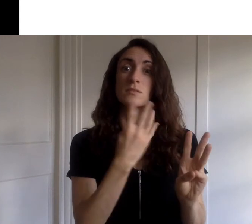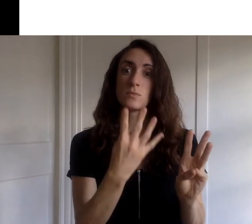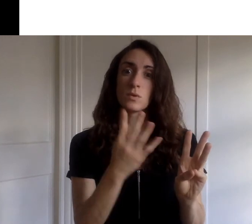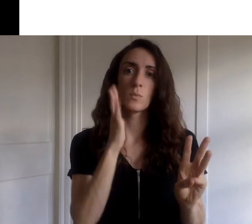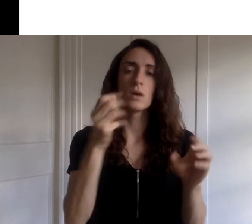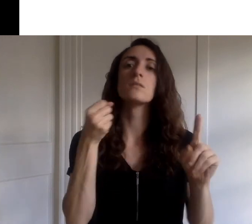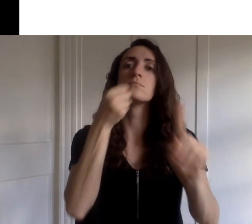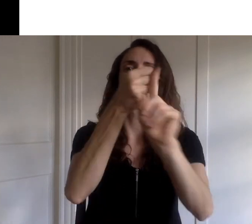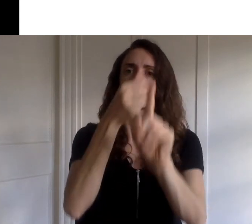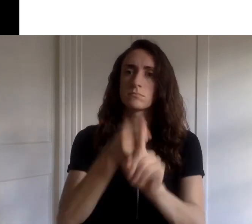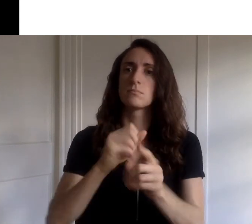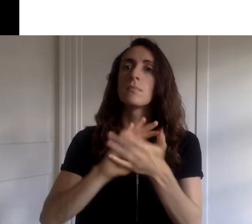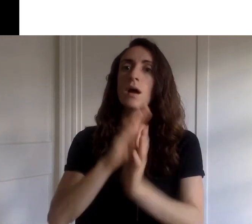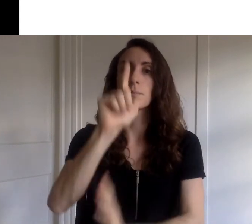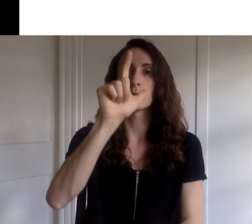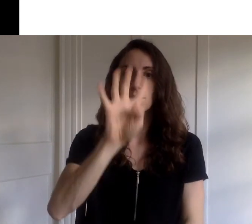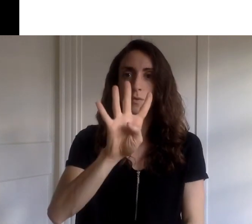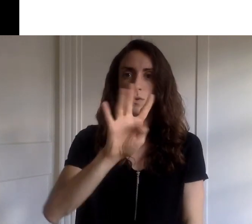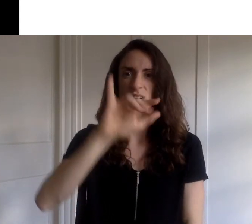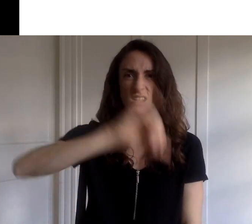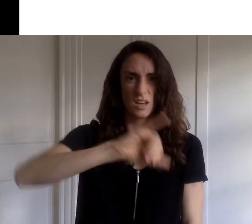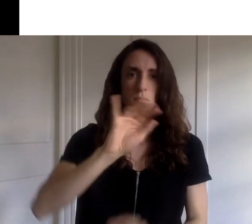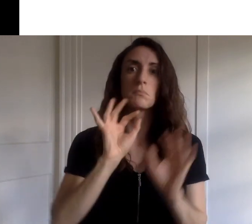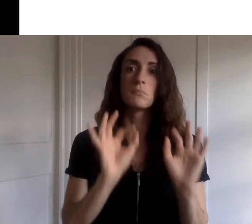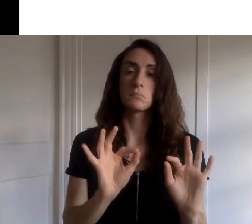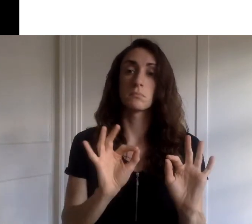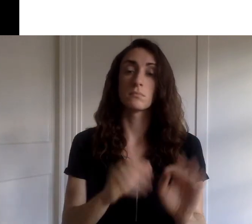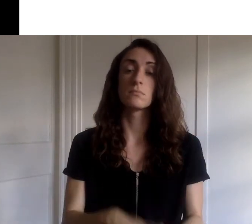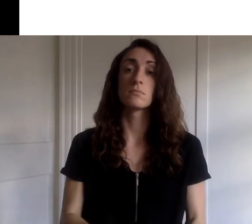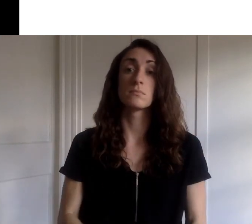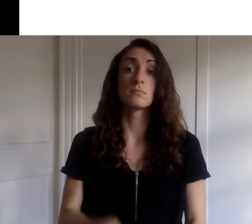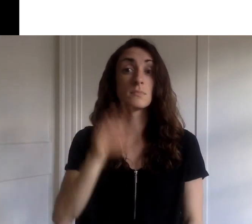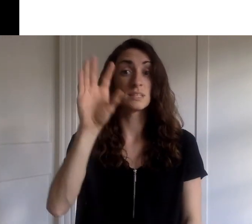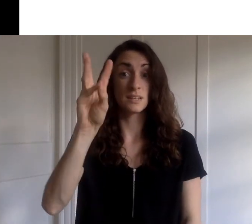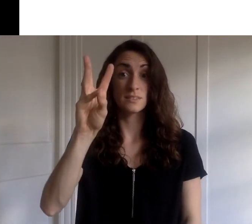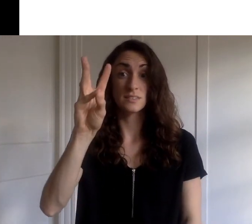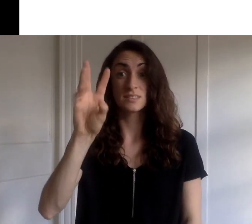6 times 4 will give us the same coefficient, 24.